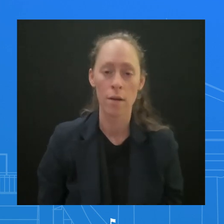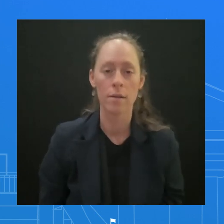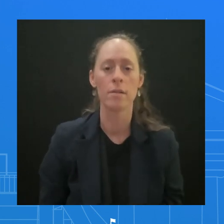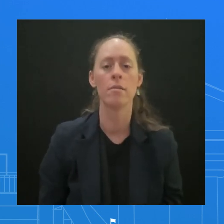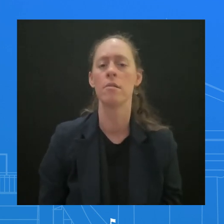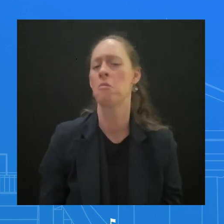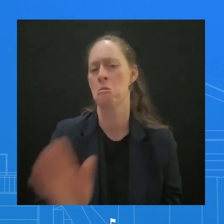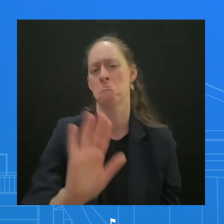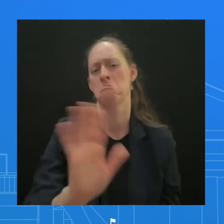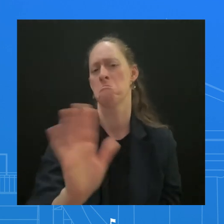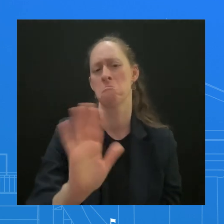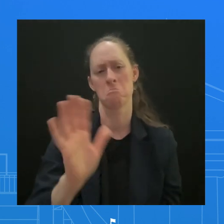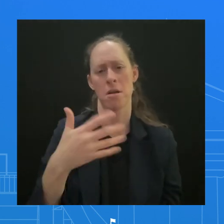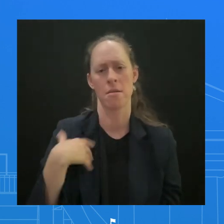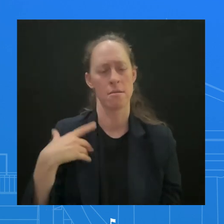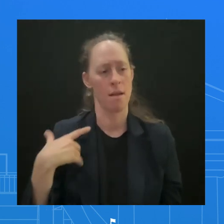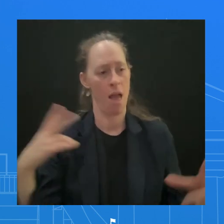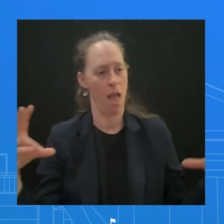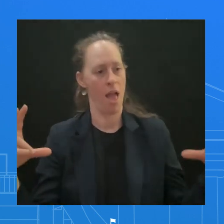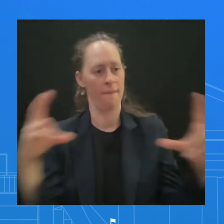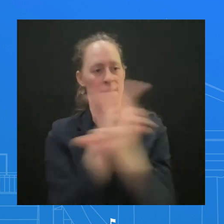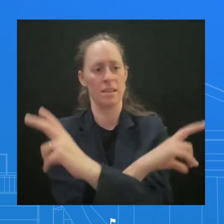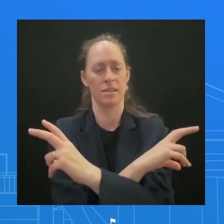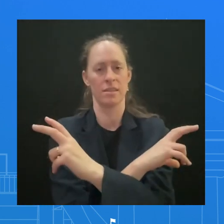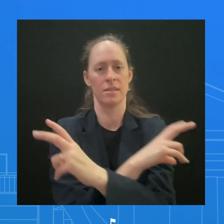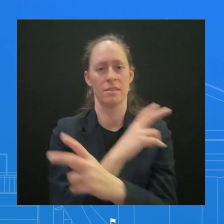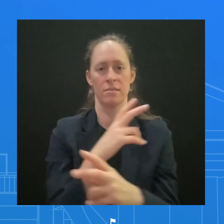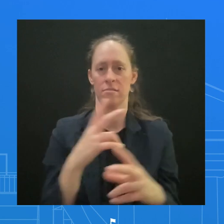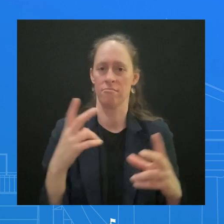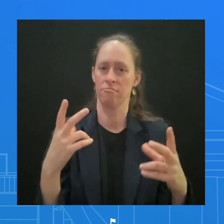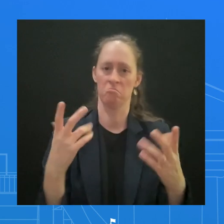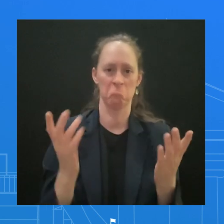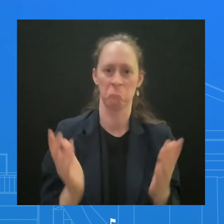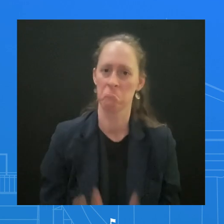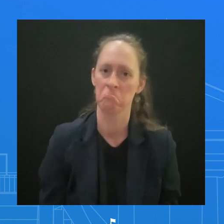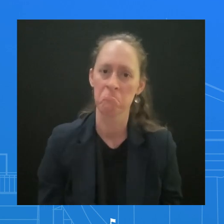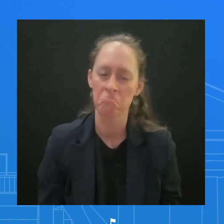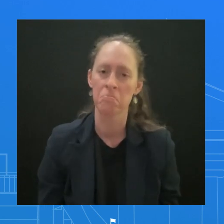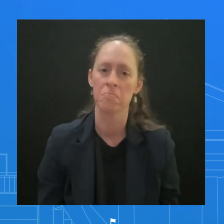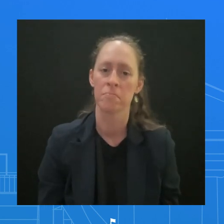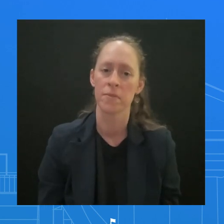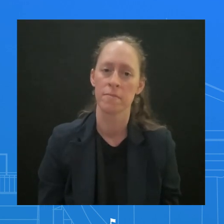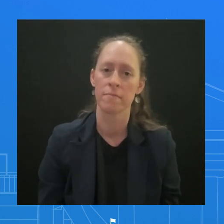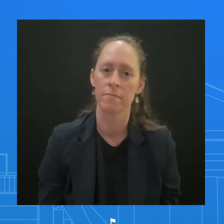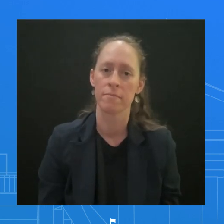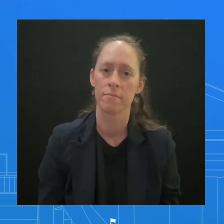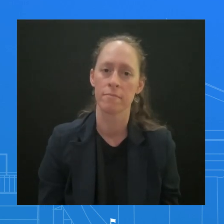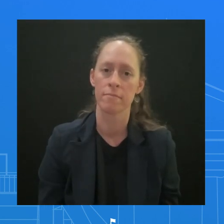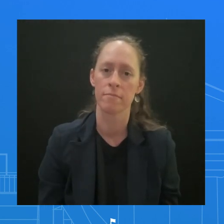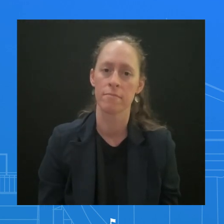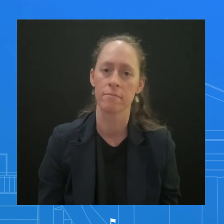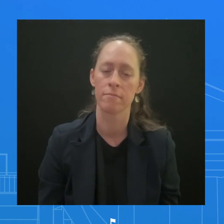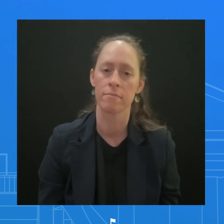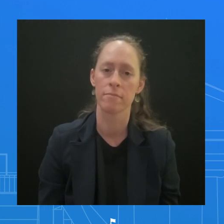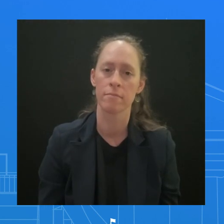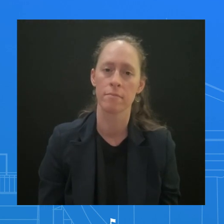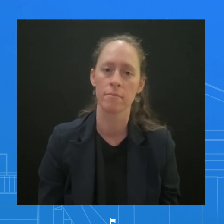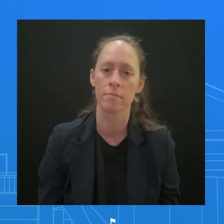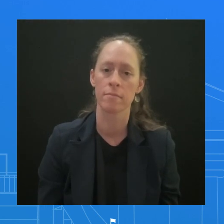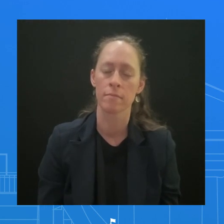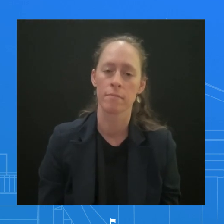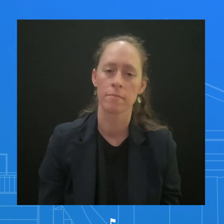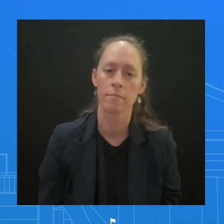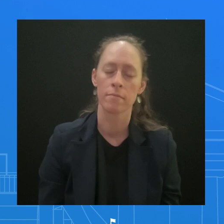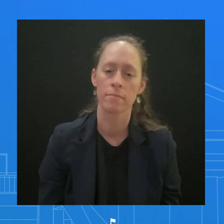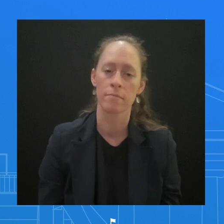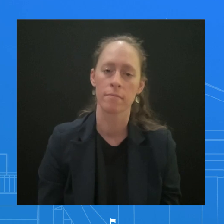Thanks. President Zelensky said this week that the pace of the counteroffensive is moving slower than desired. Is the administration concerned